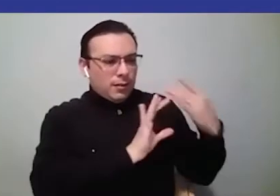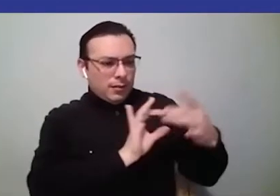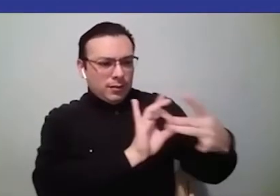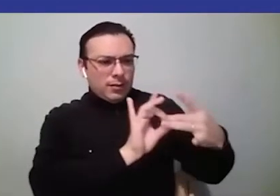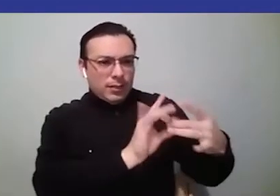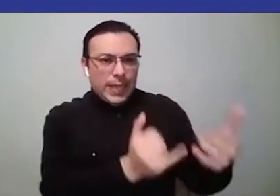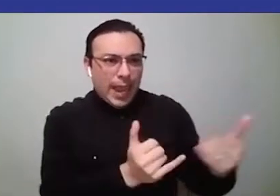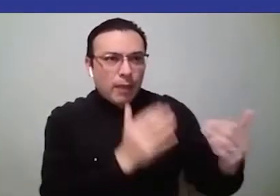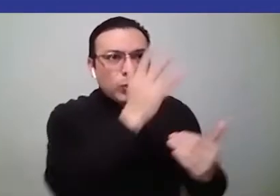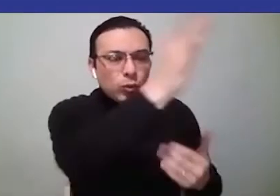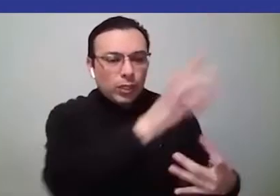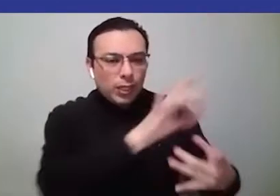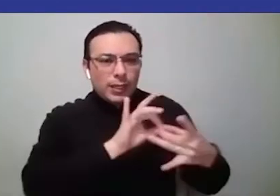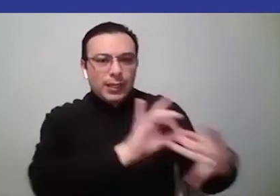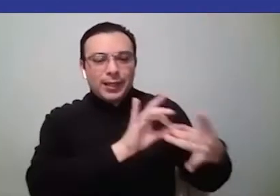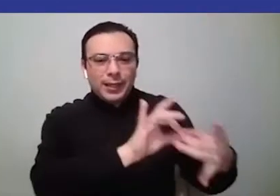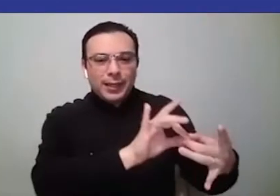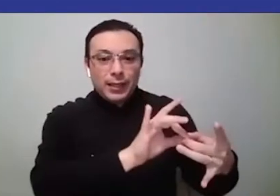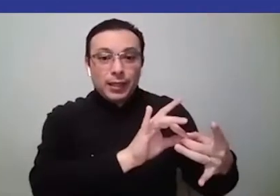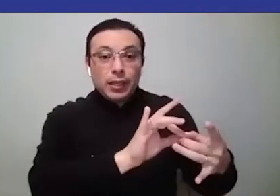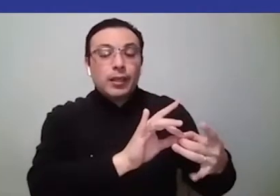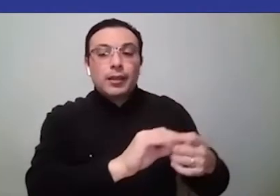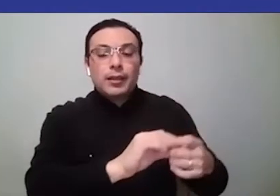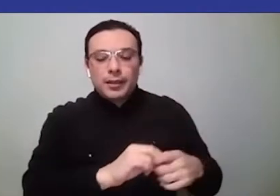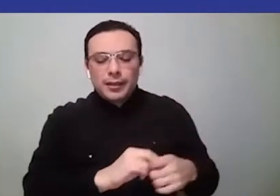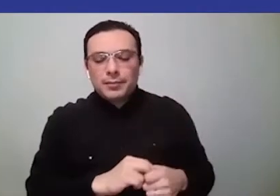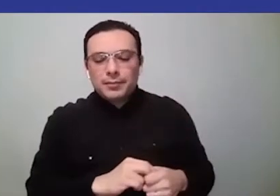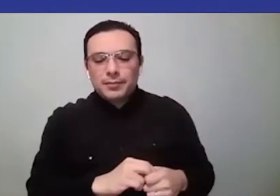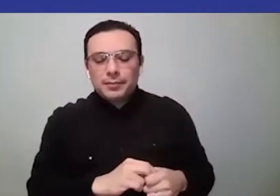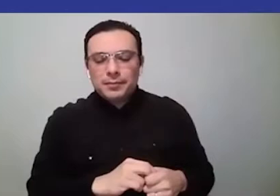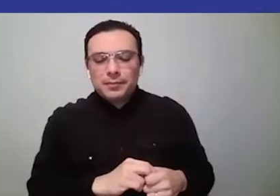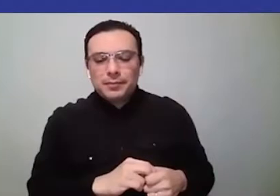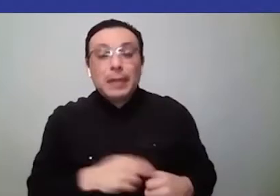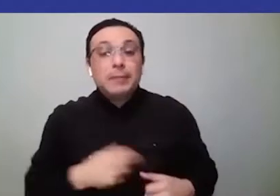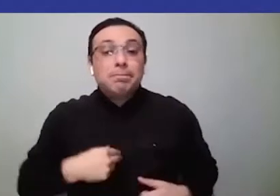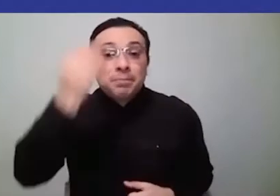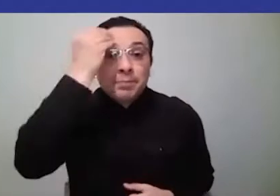learning so much from you three. And